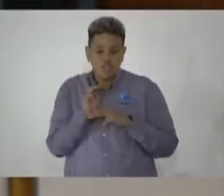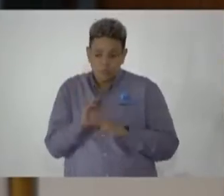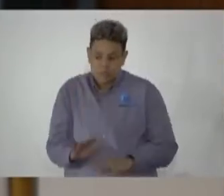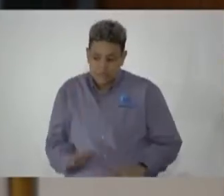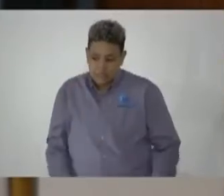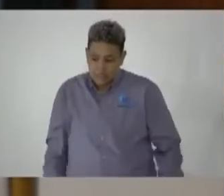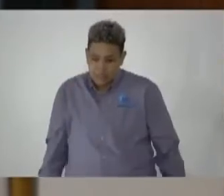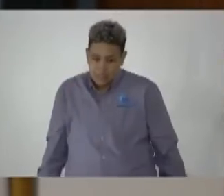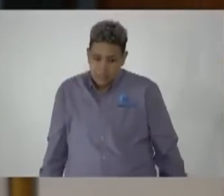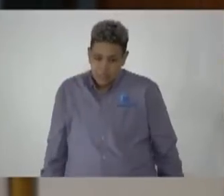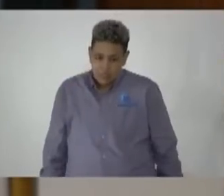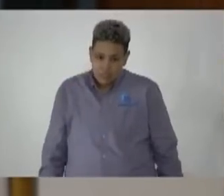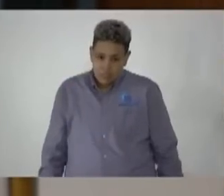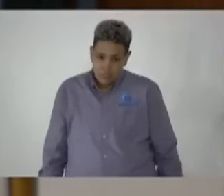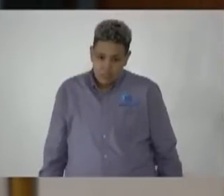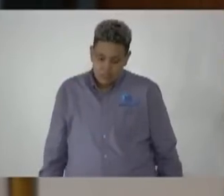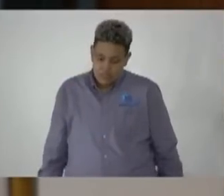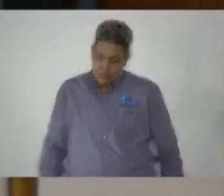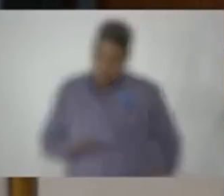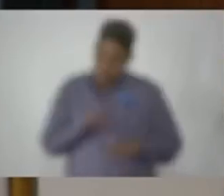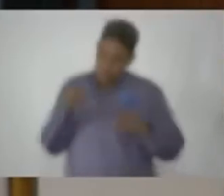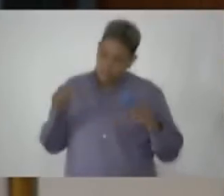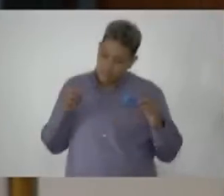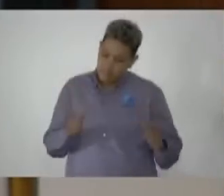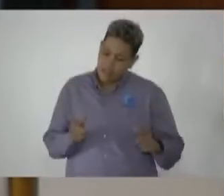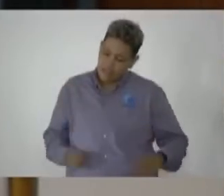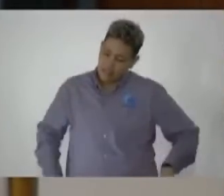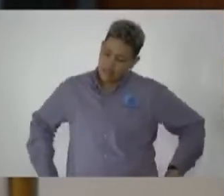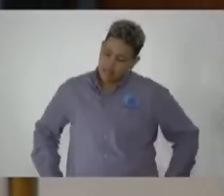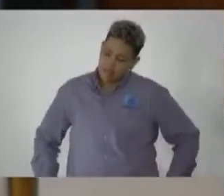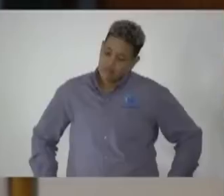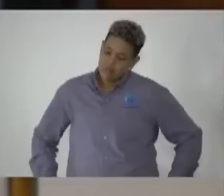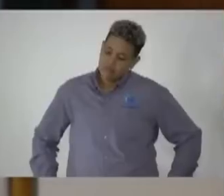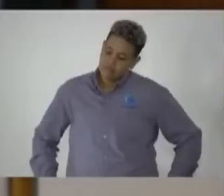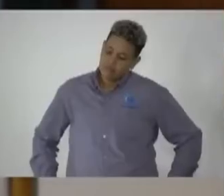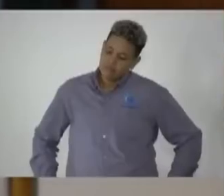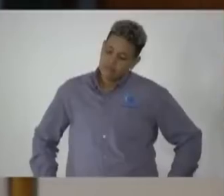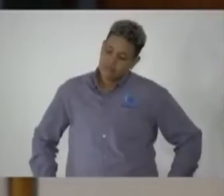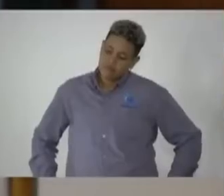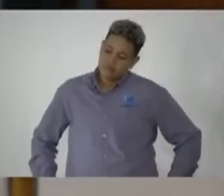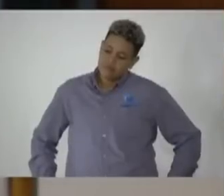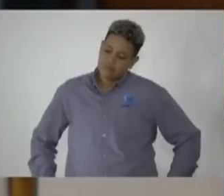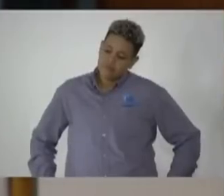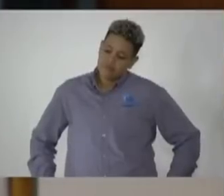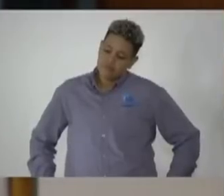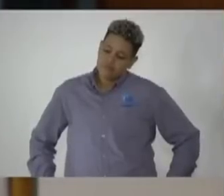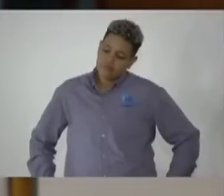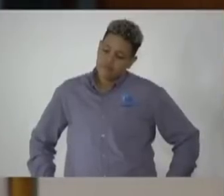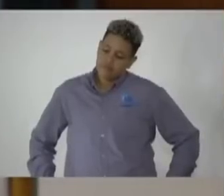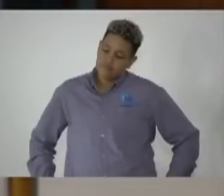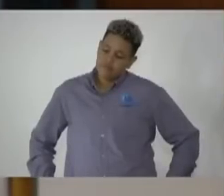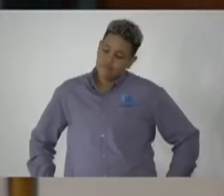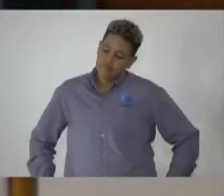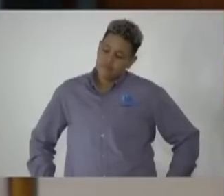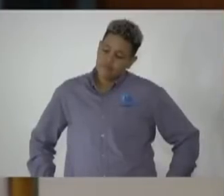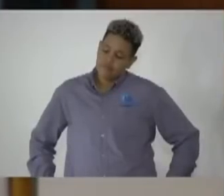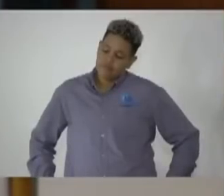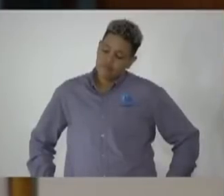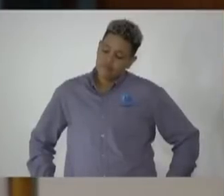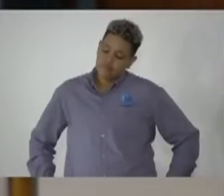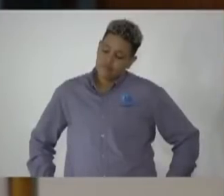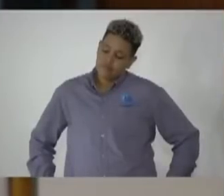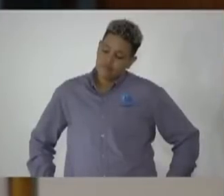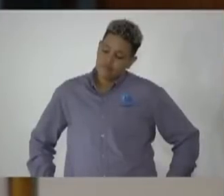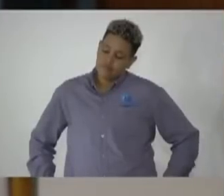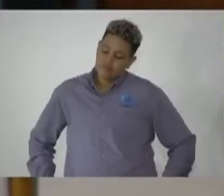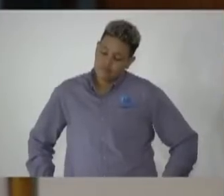Pat? And fast, and fast, and fast. Mr. President,